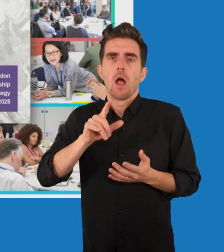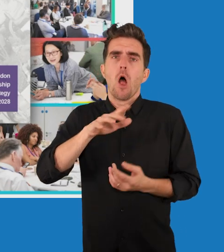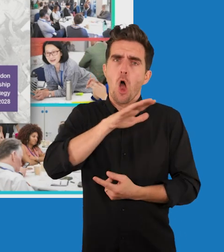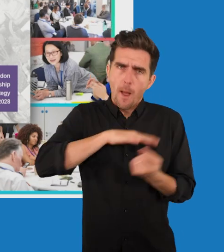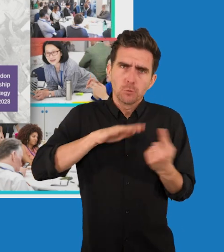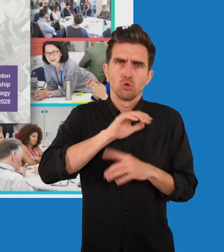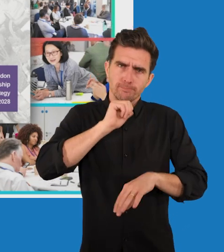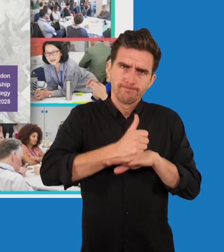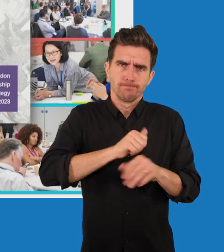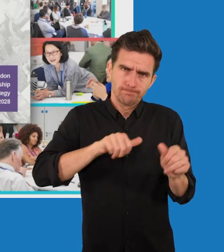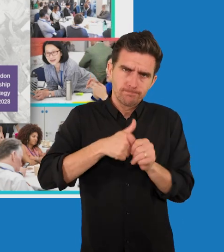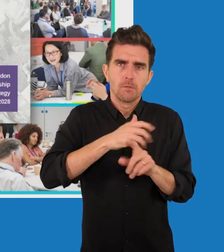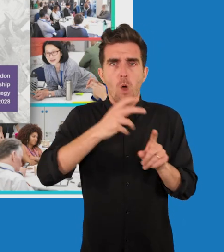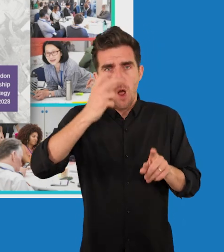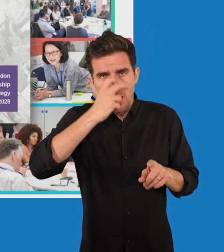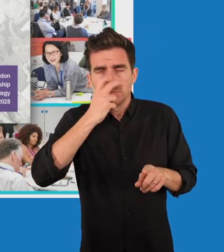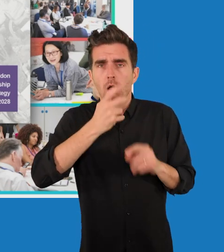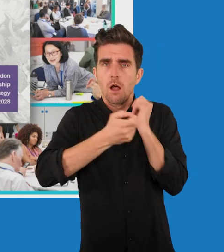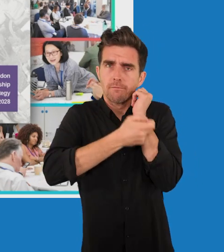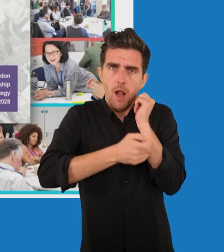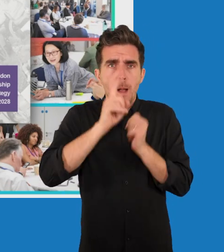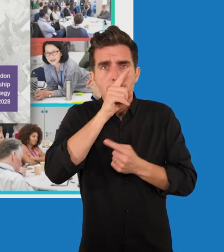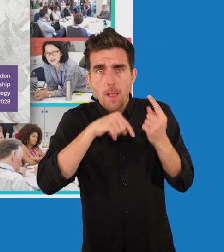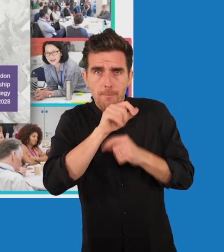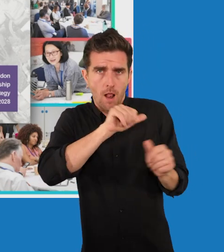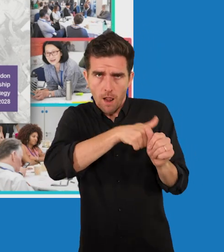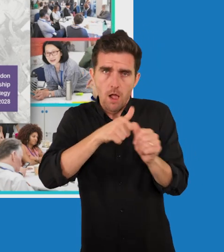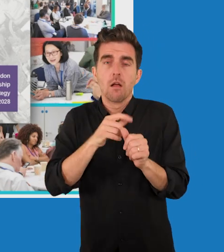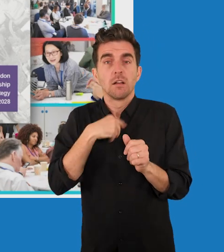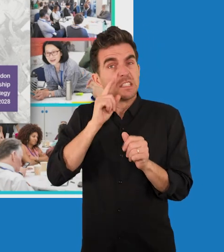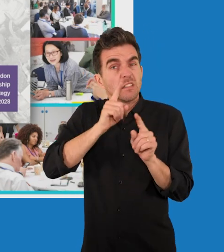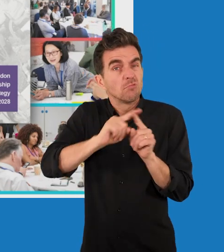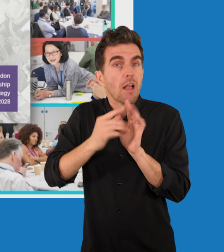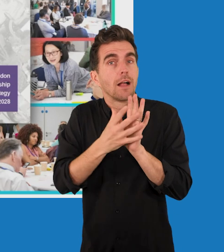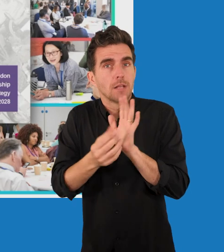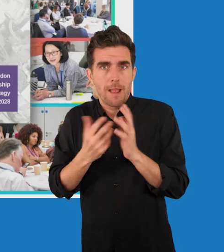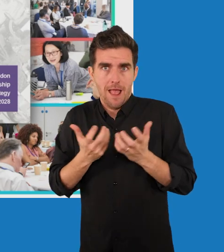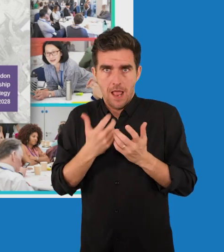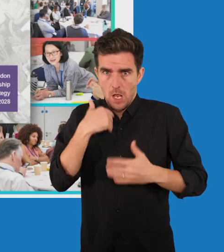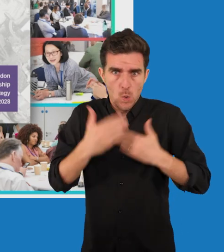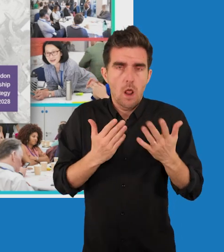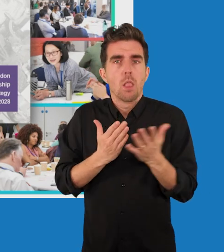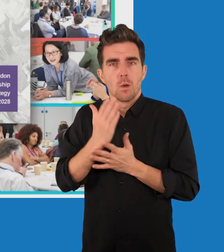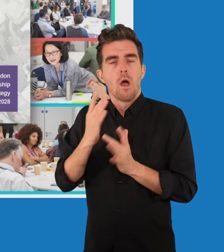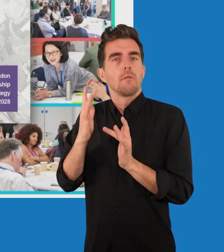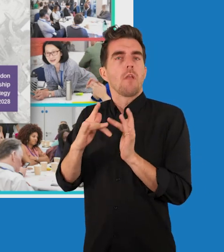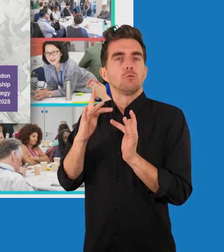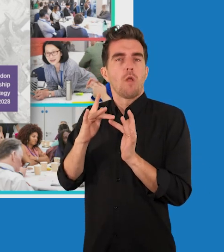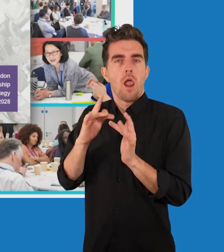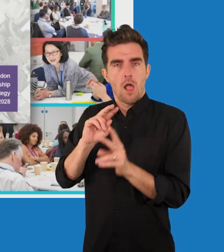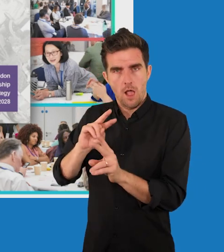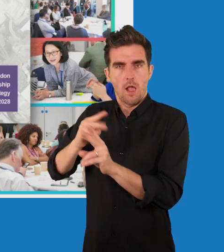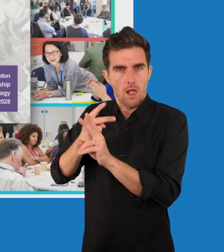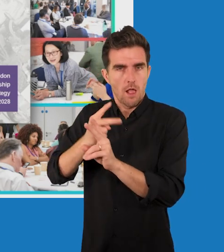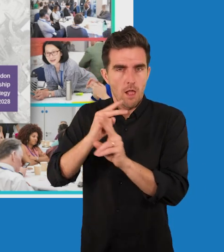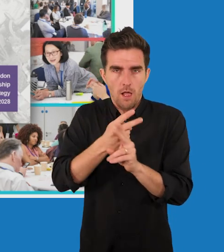important. So community-based support for older and frail people. We've seen some of the examples again of how we can do that through virtual ward, how we